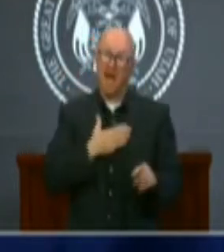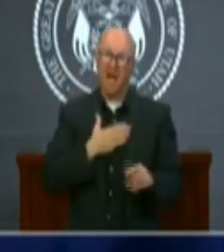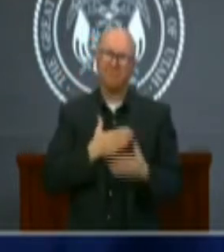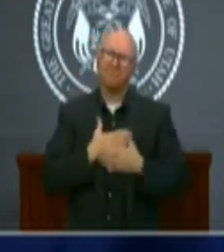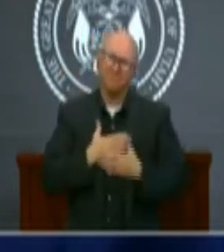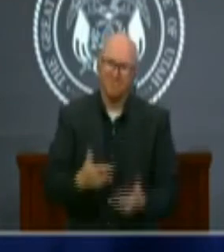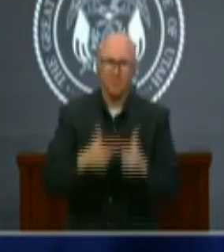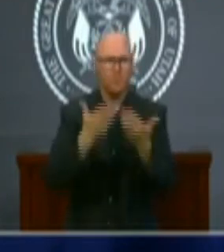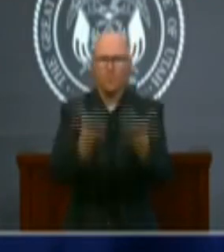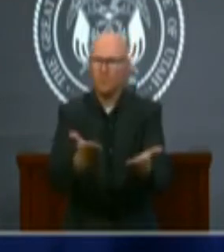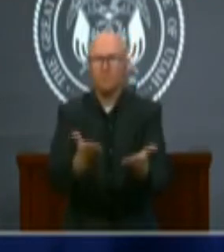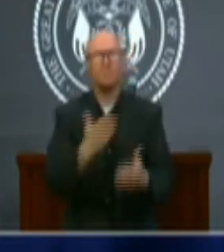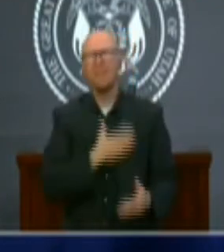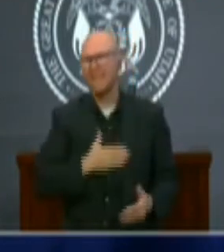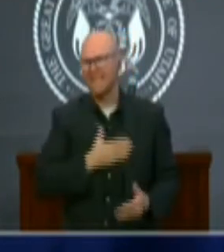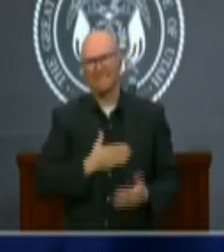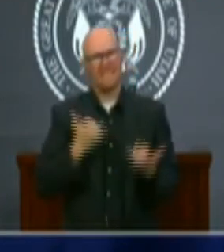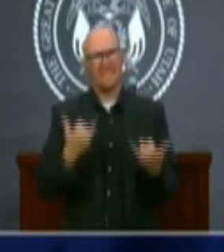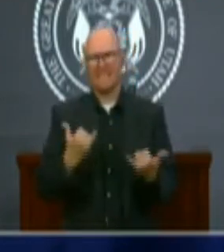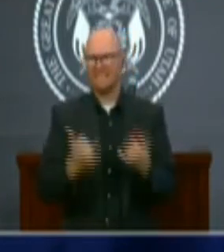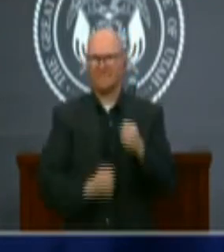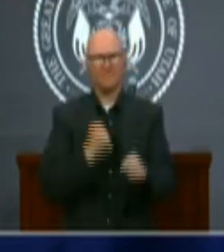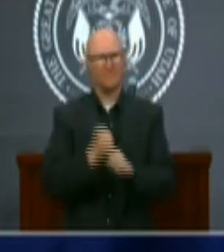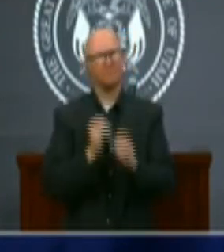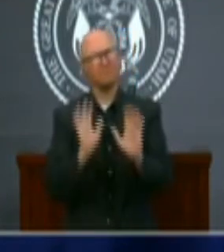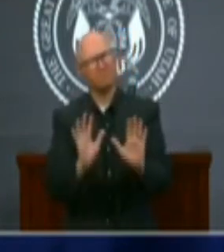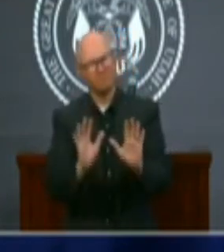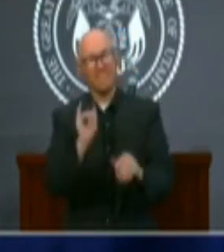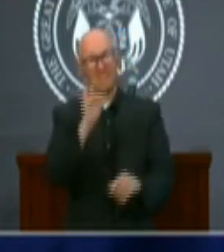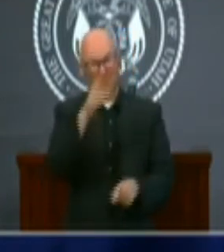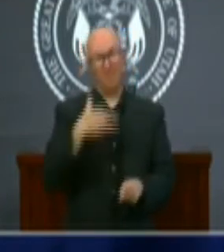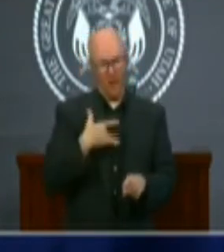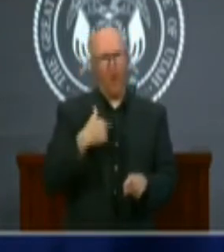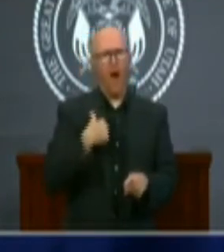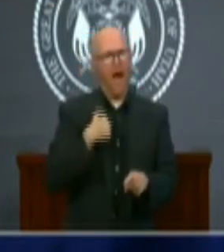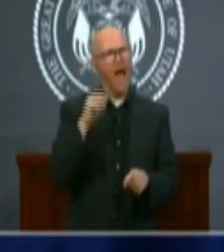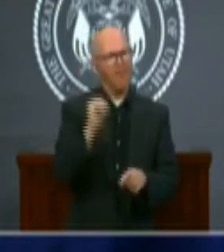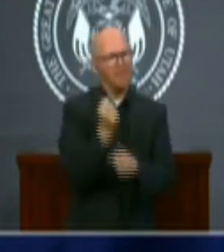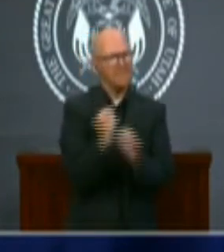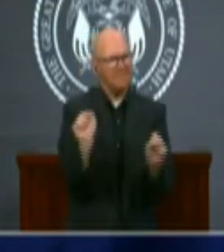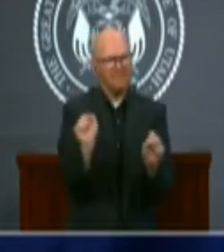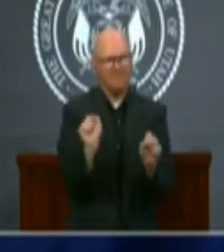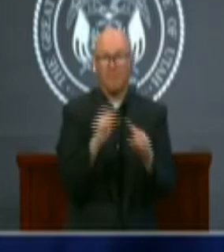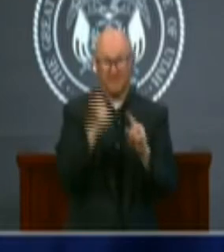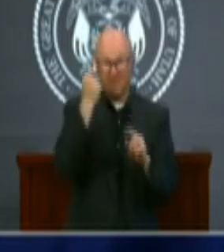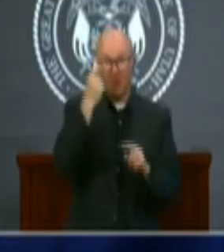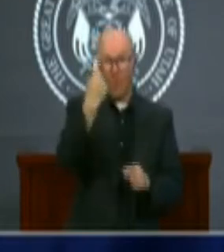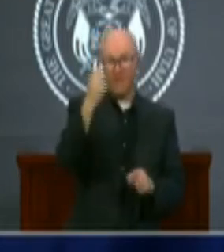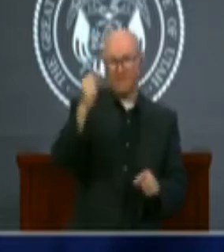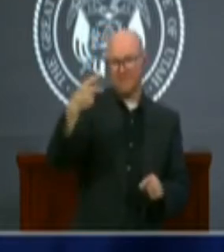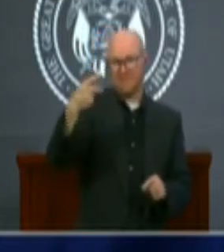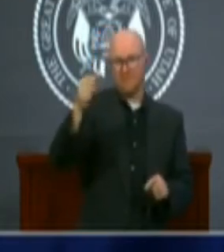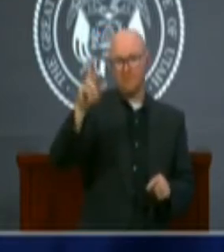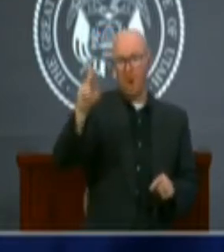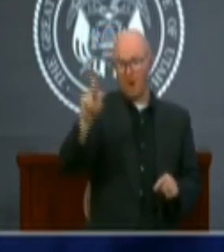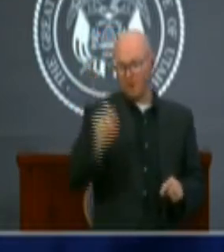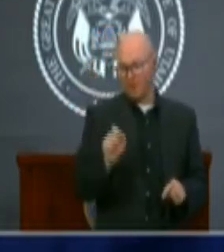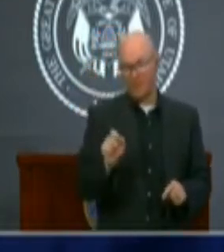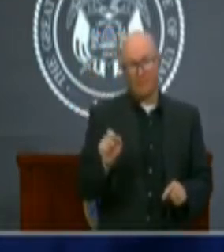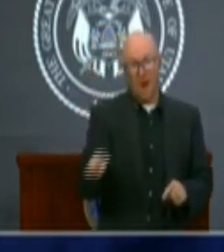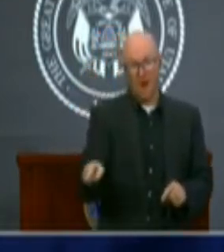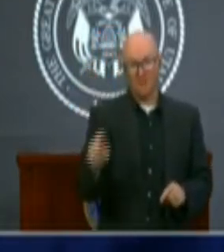is not the year. Even if you think you're being extremely safe, it's so easy. One spark, everything is so dry. It's